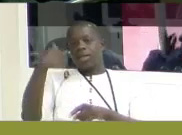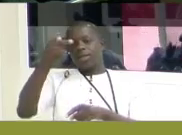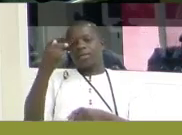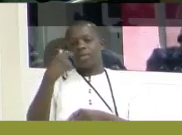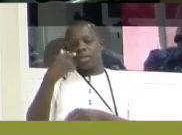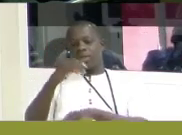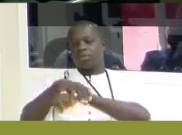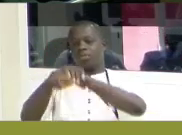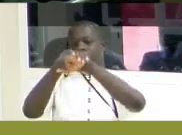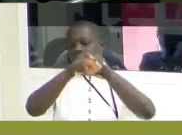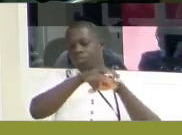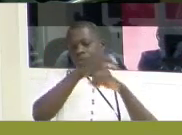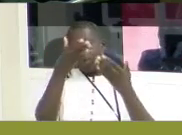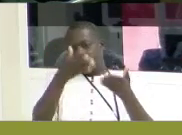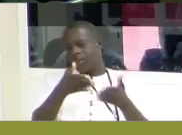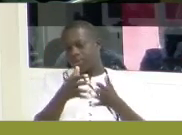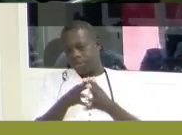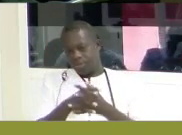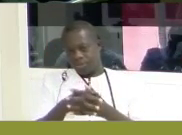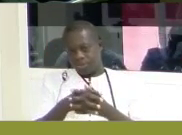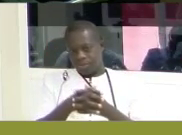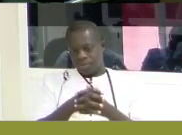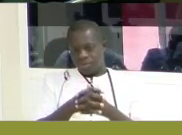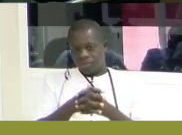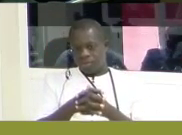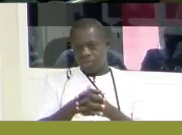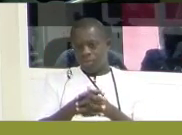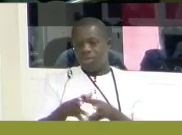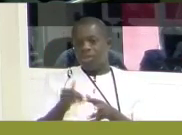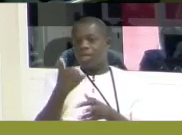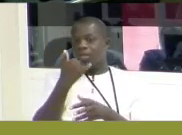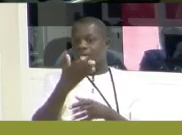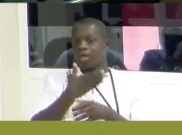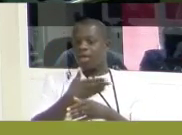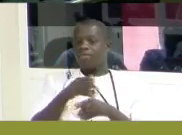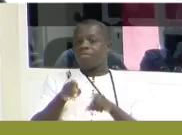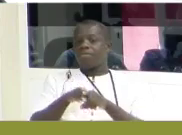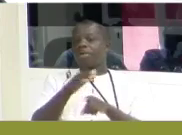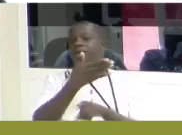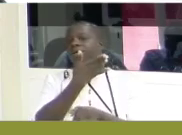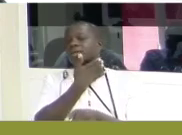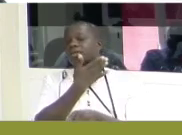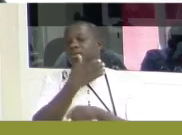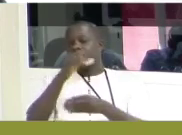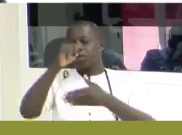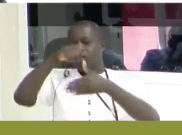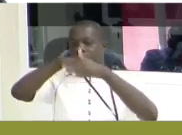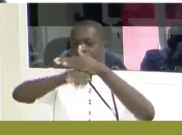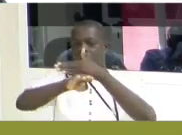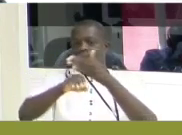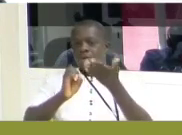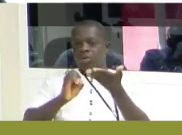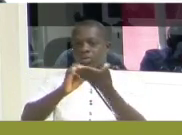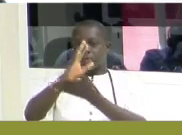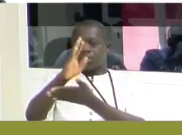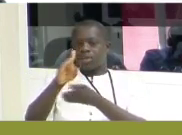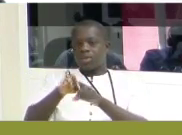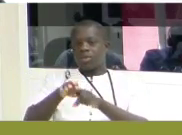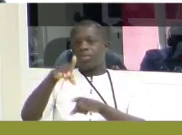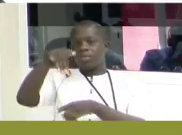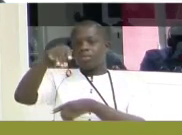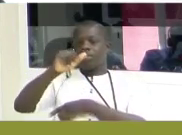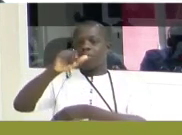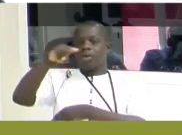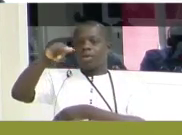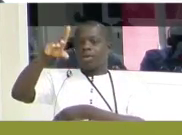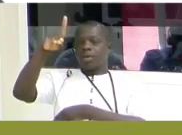got this email that you had sent to Pandiri? Yes, when other detainees were arrested that night, they told